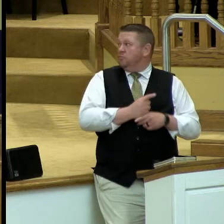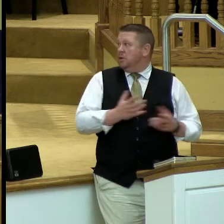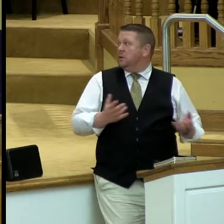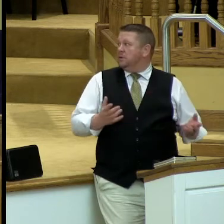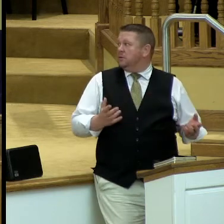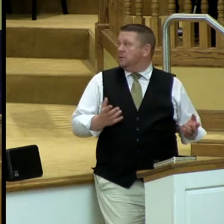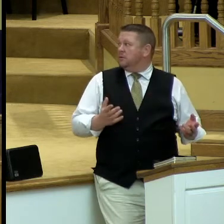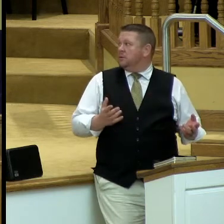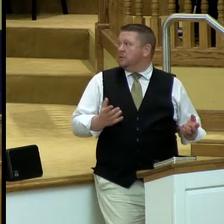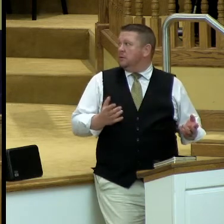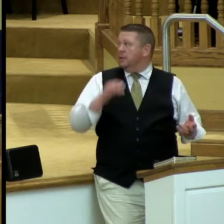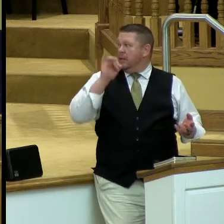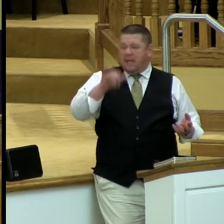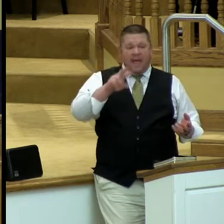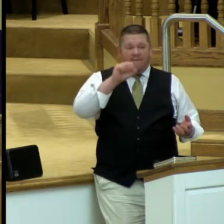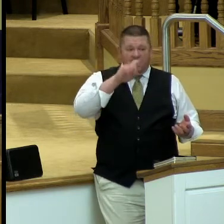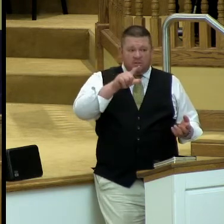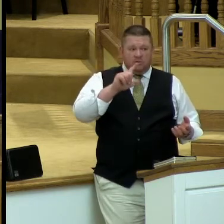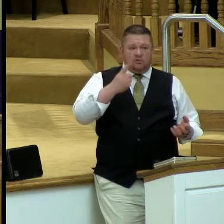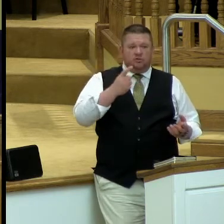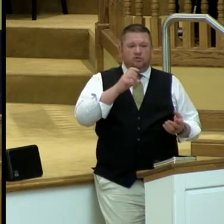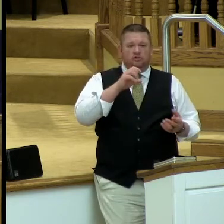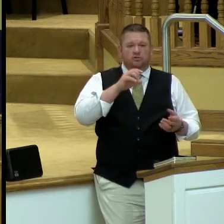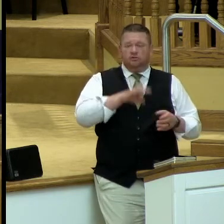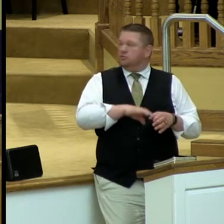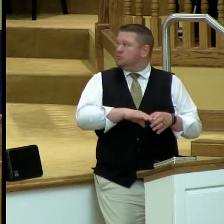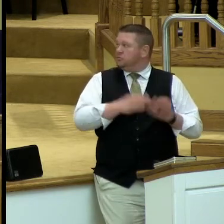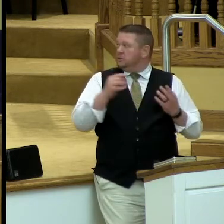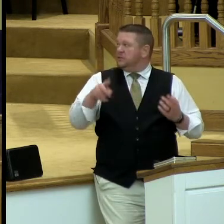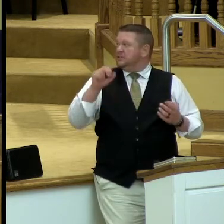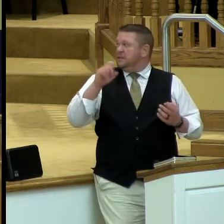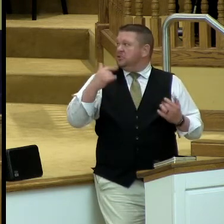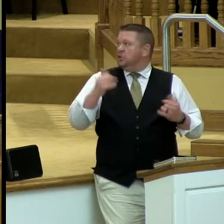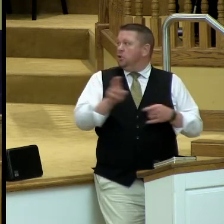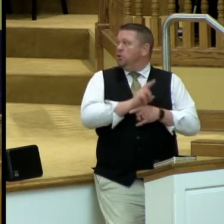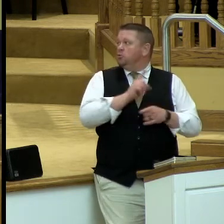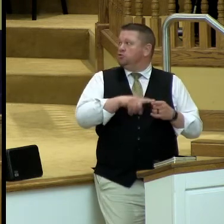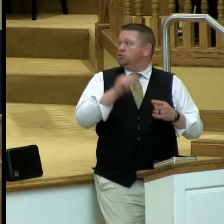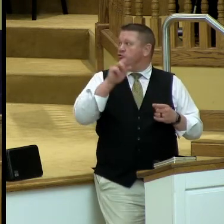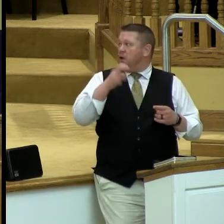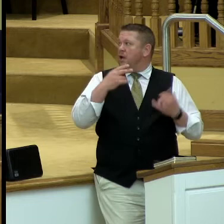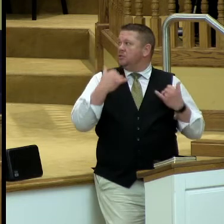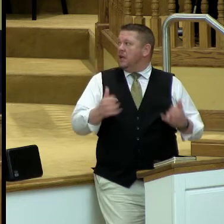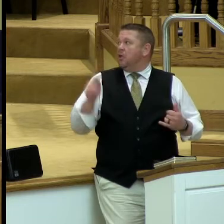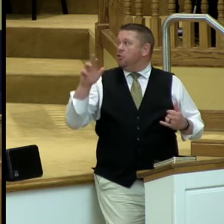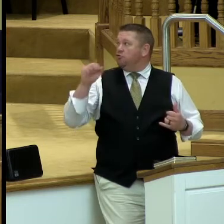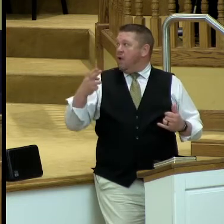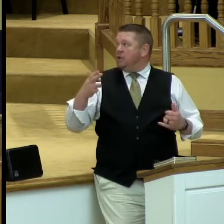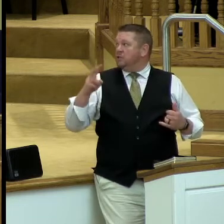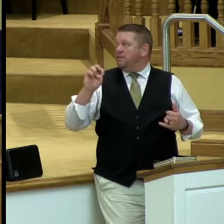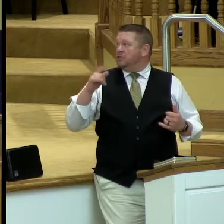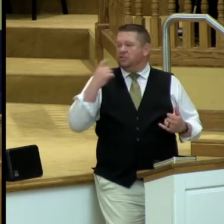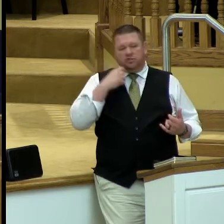right? That vessel was just cracked open. This vessel used to be trash, but